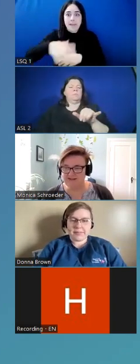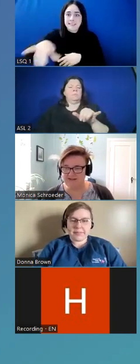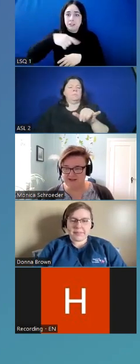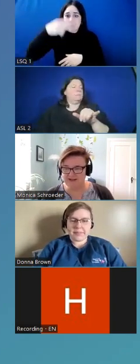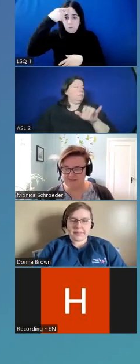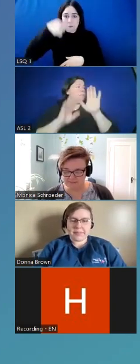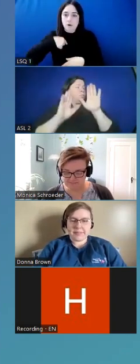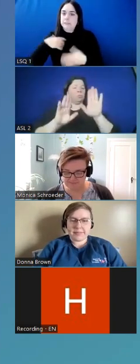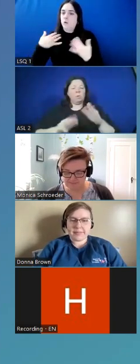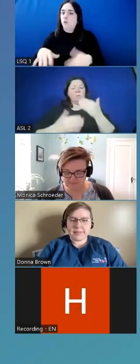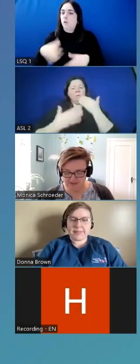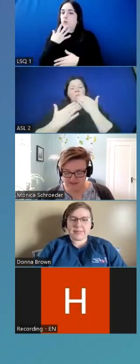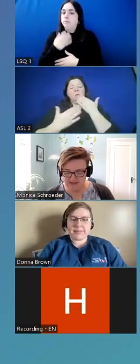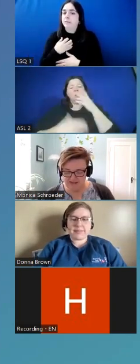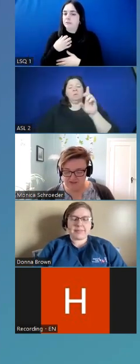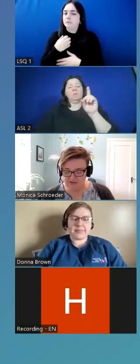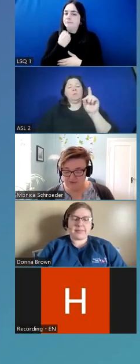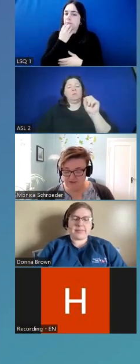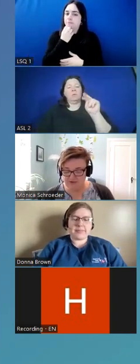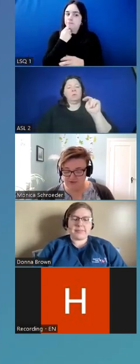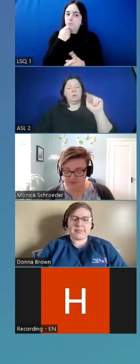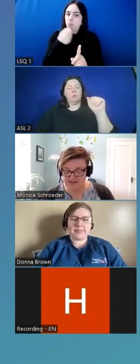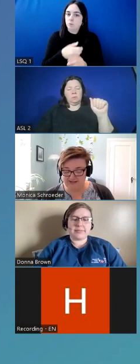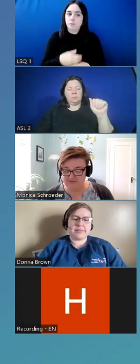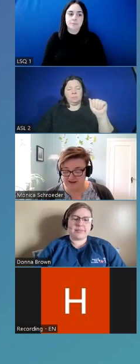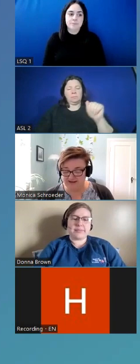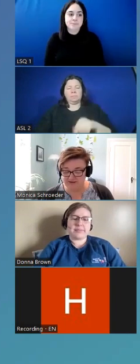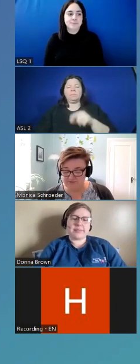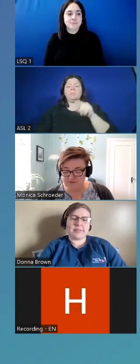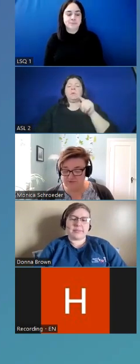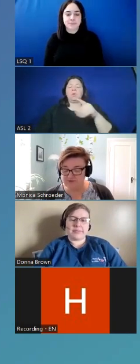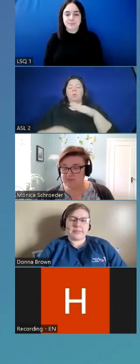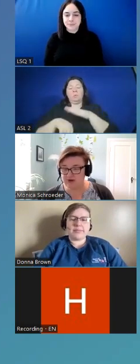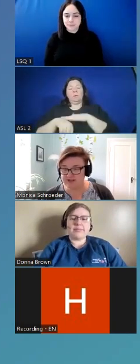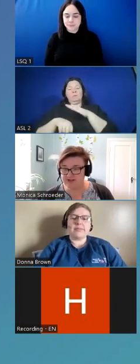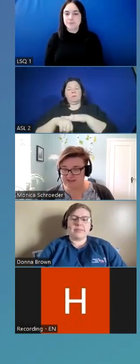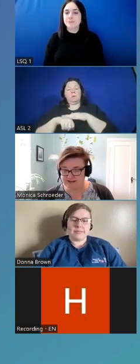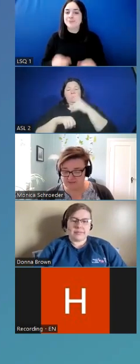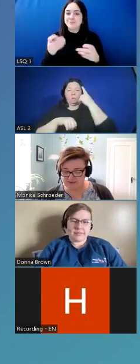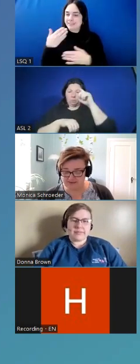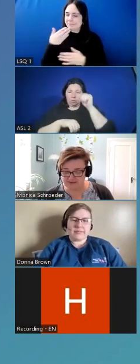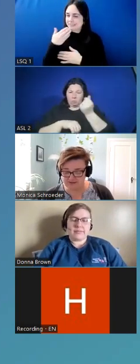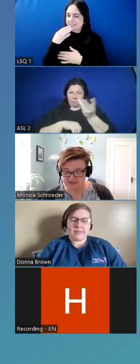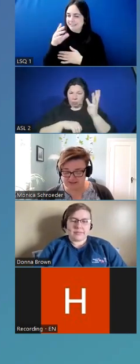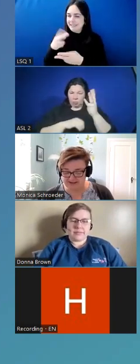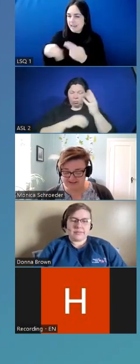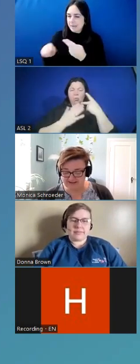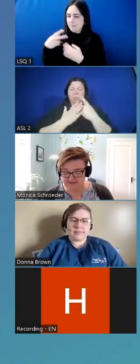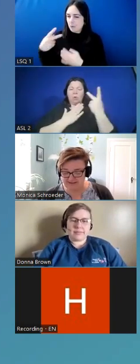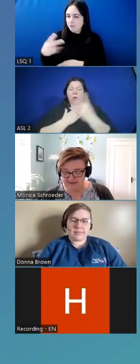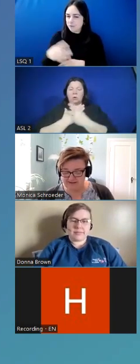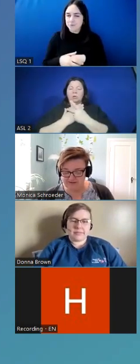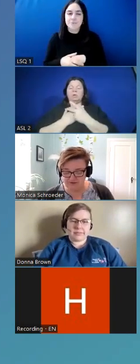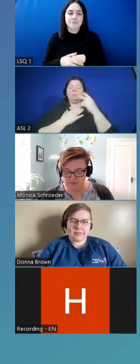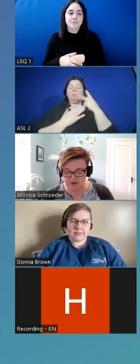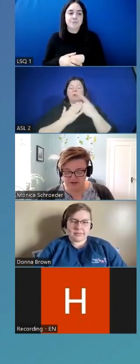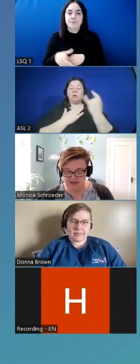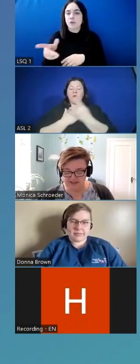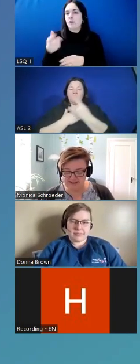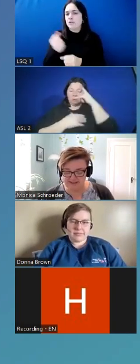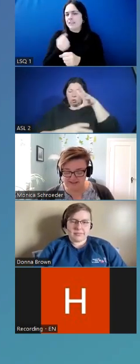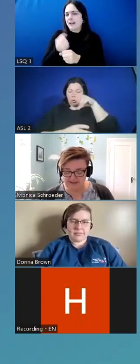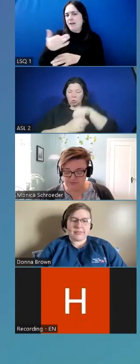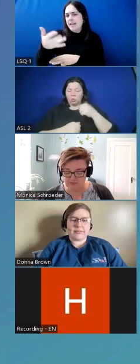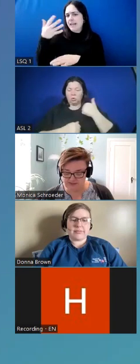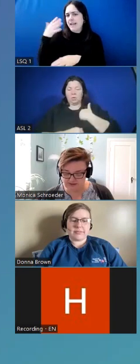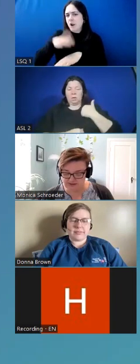Great, thank you, Donna. So you've been an advisor for a few projects now with Inclusion Canada. The first